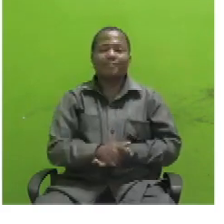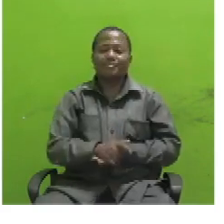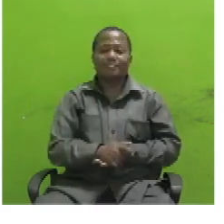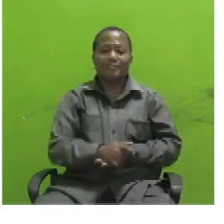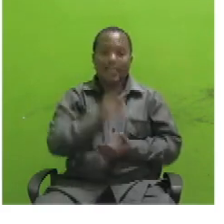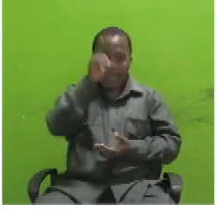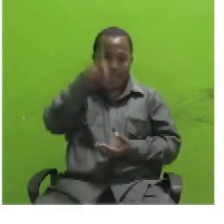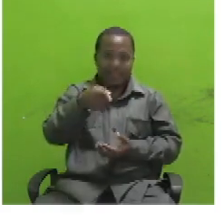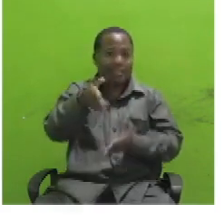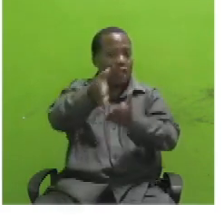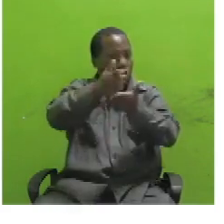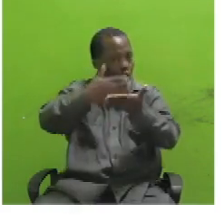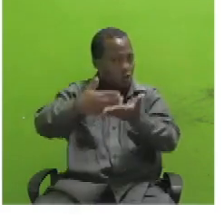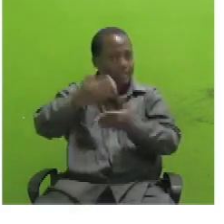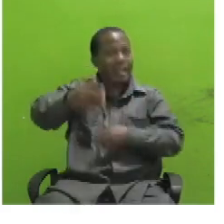It is